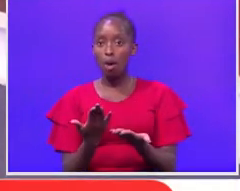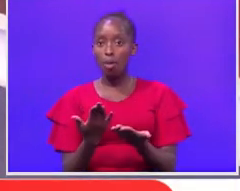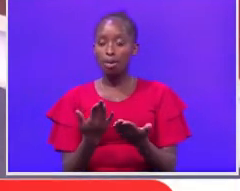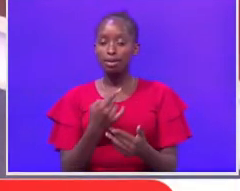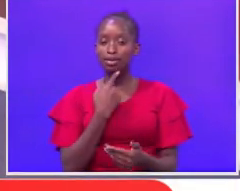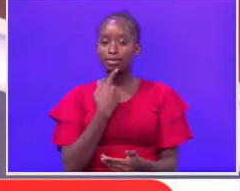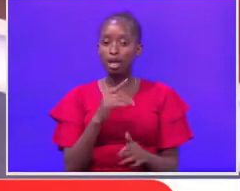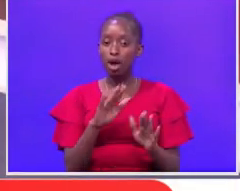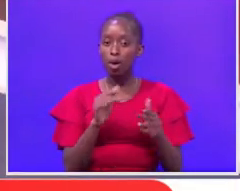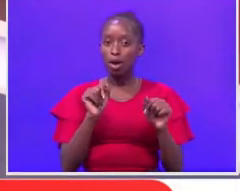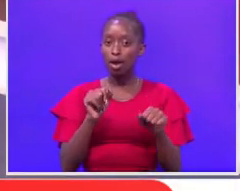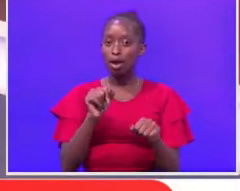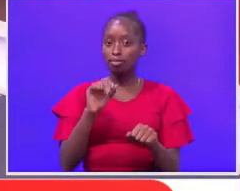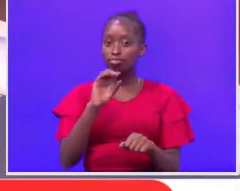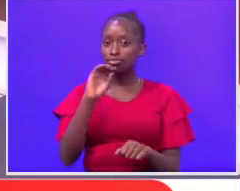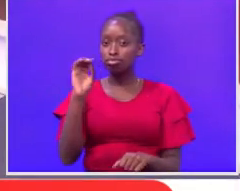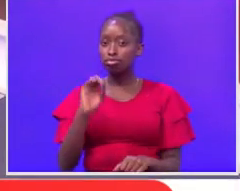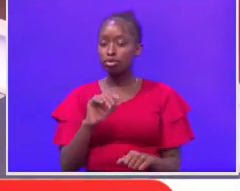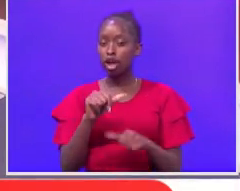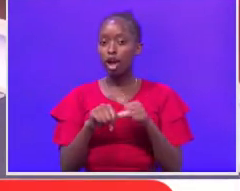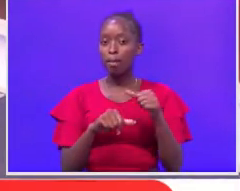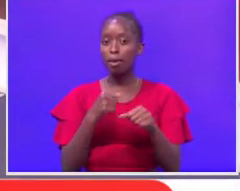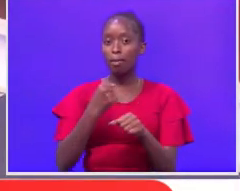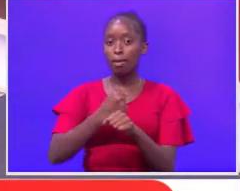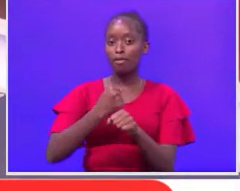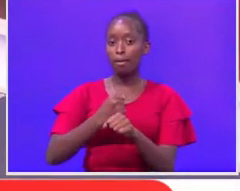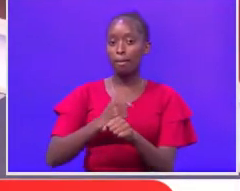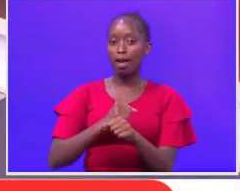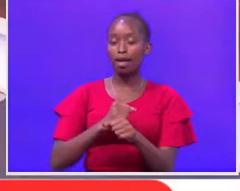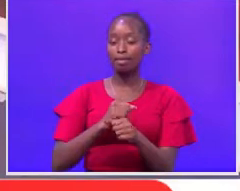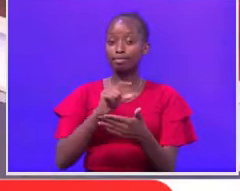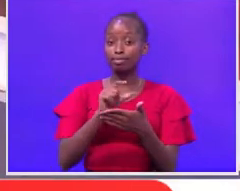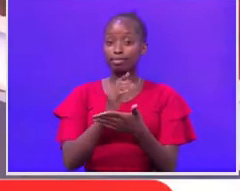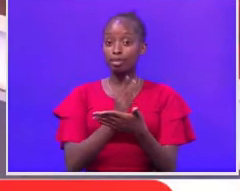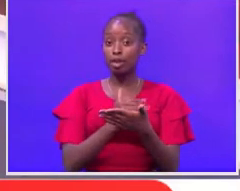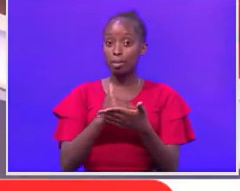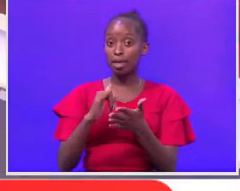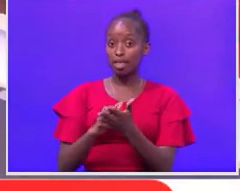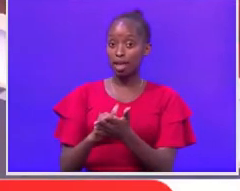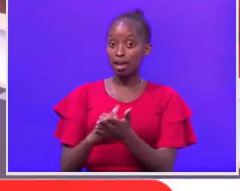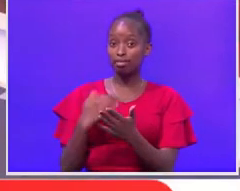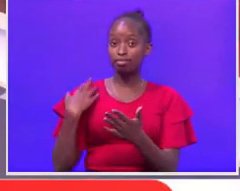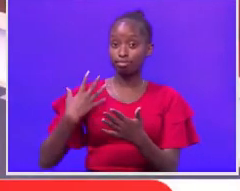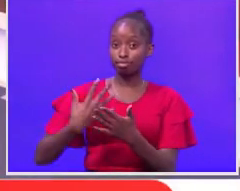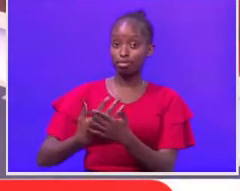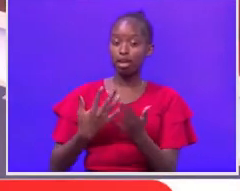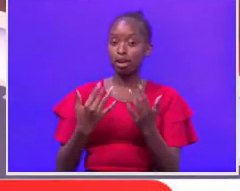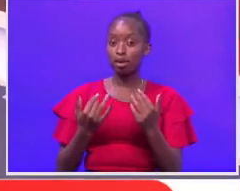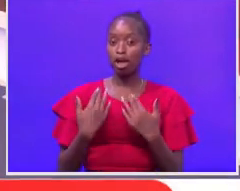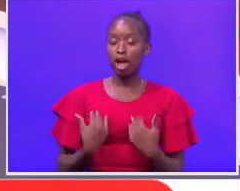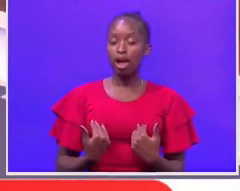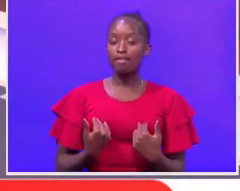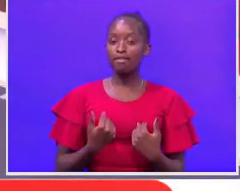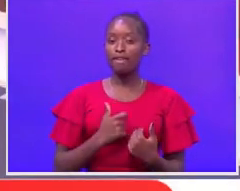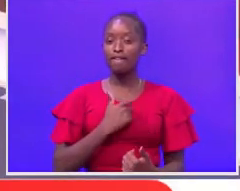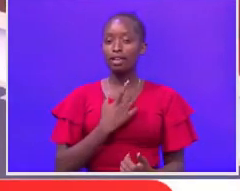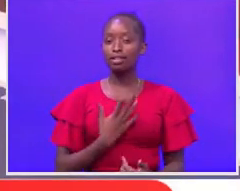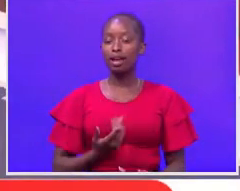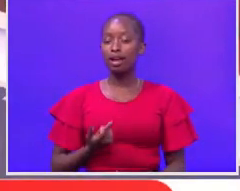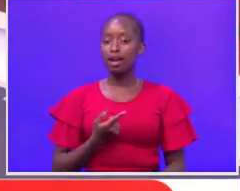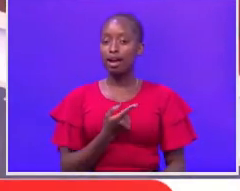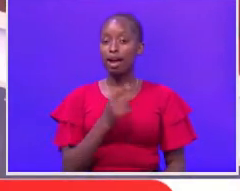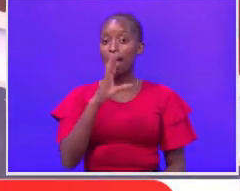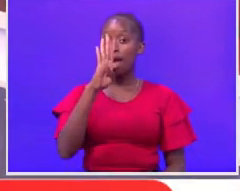the performance of that docket so far? My guest tonight, Betsy Njagi, Principal Secretary, Blue